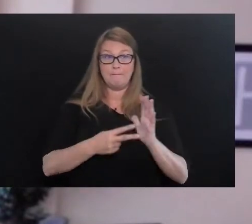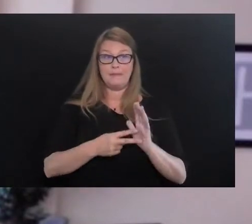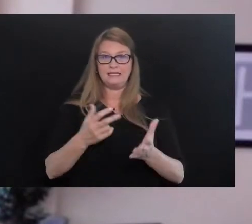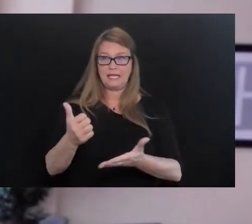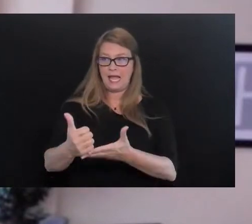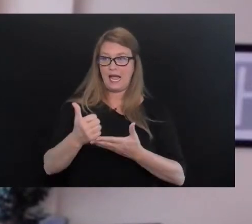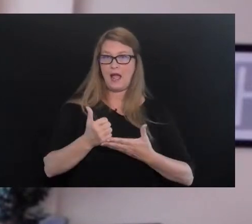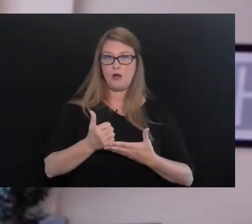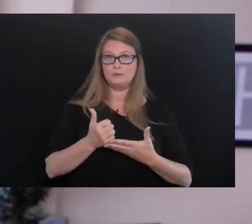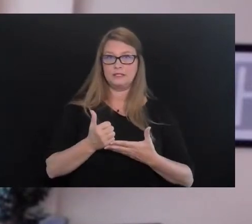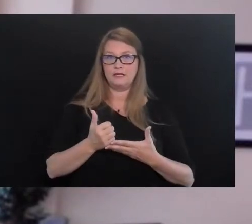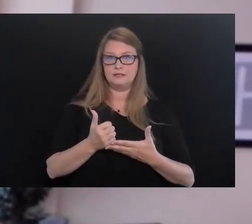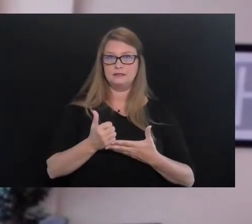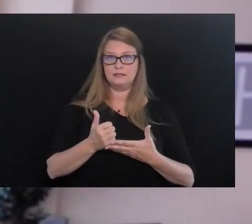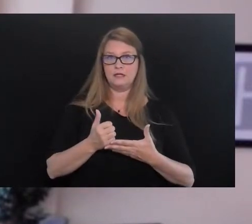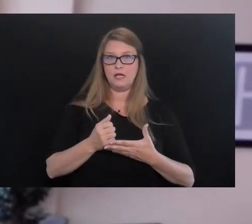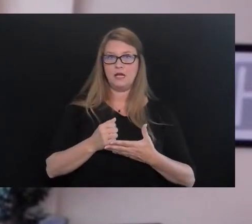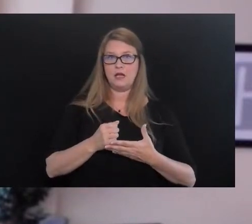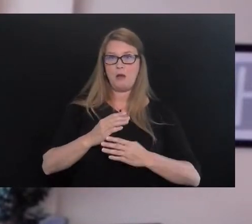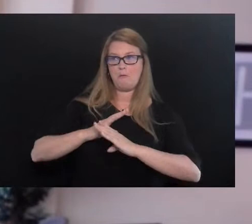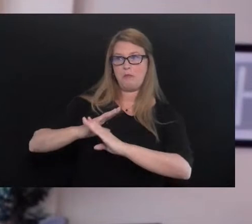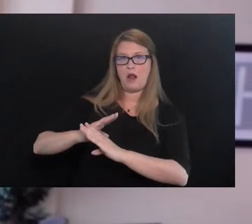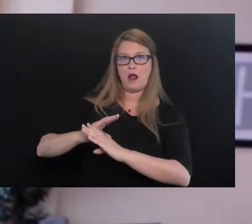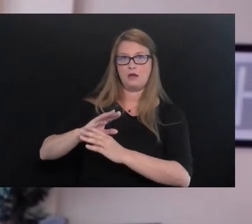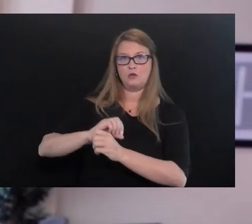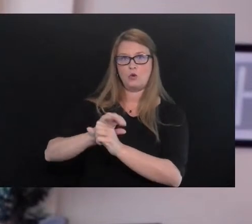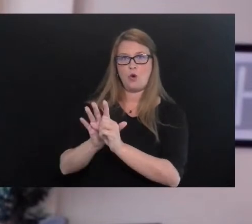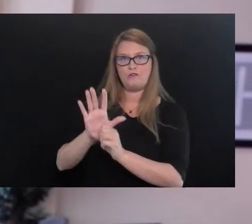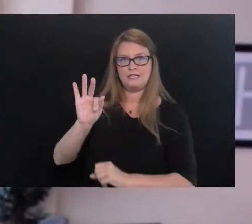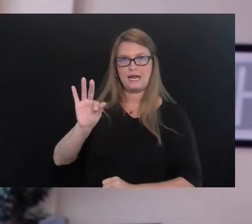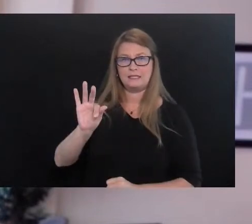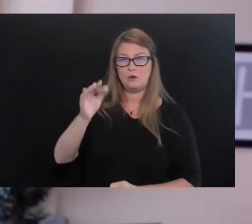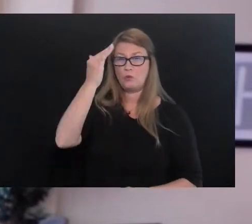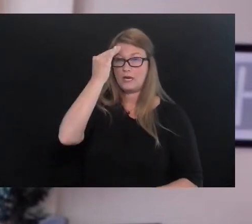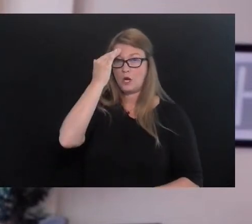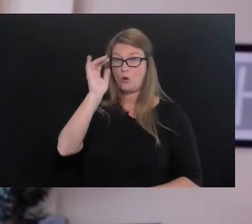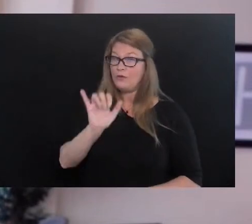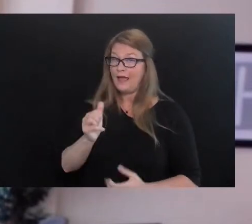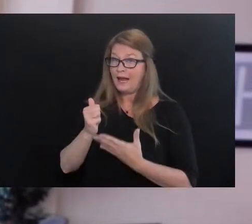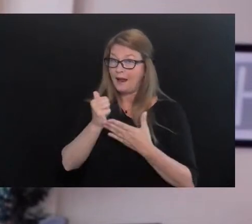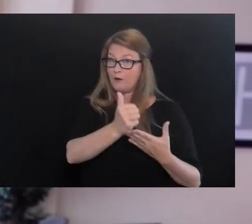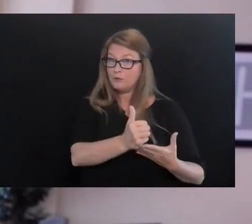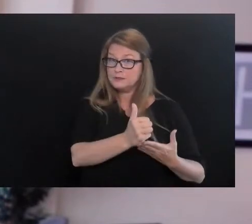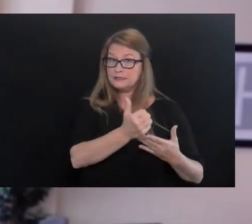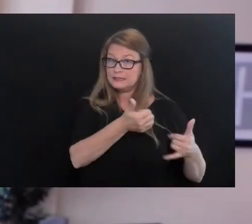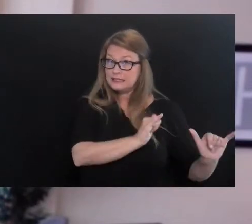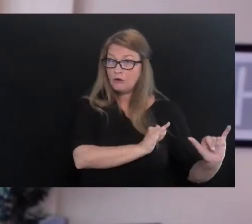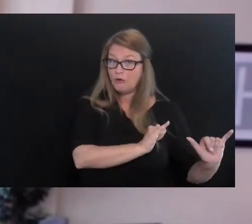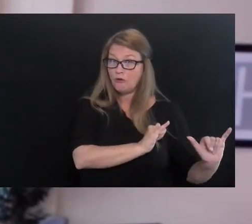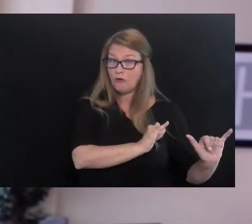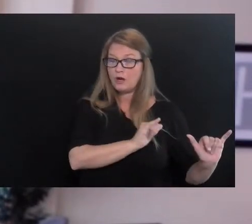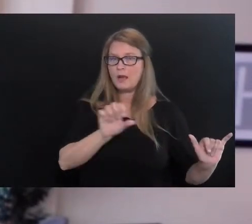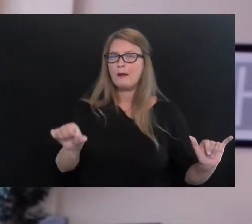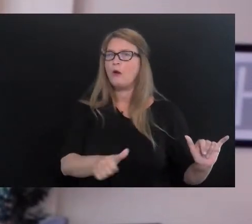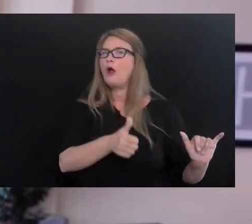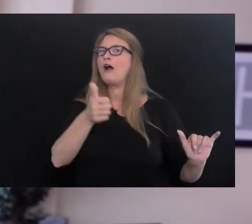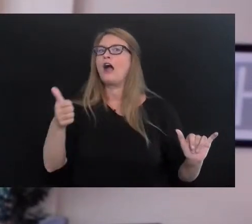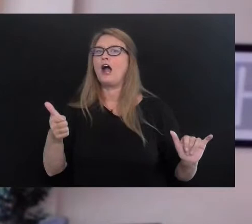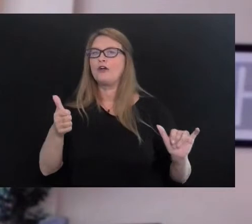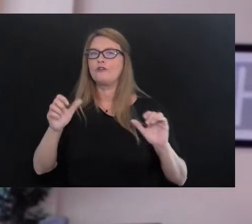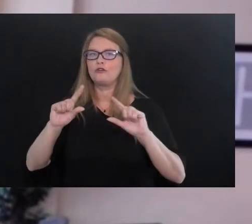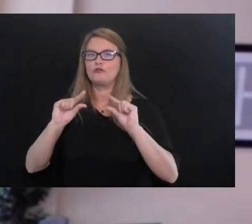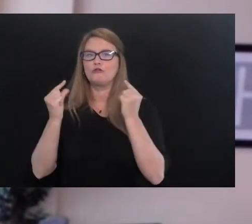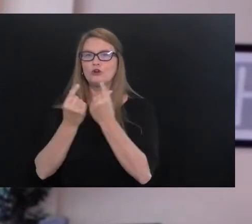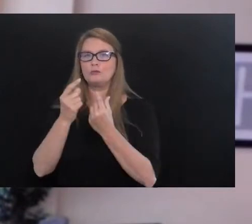us fight off COVID-19. So the antibodies are certainly one part, but there's another group of modifiers called